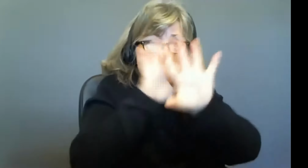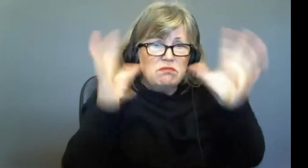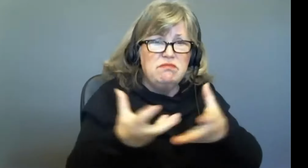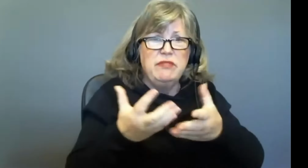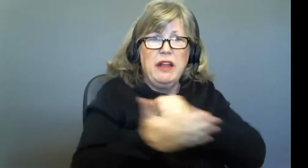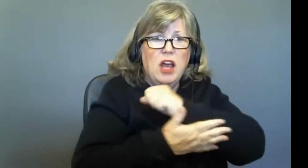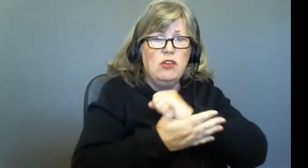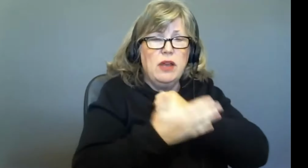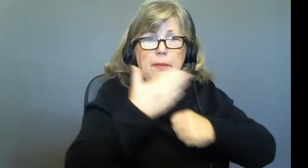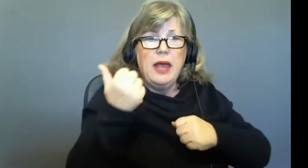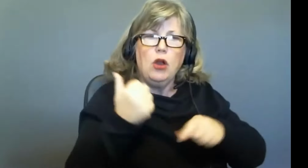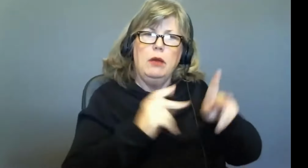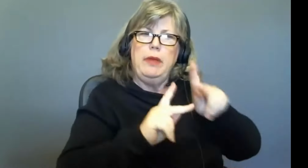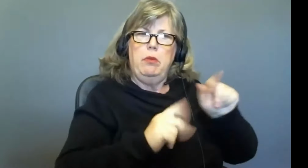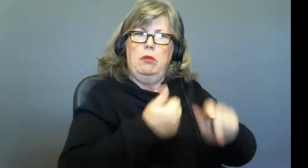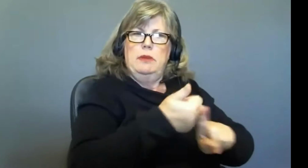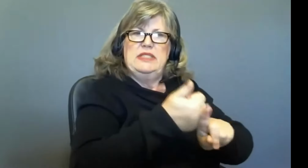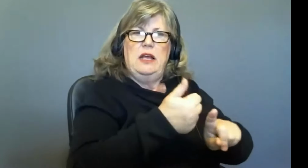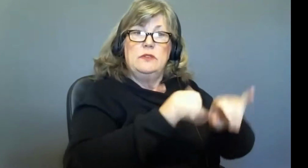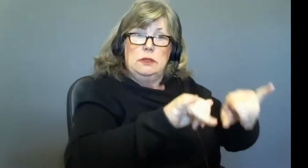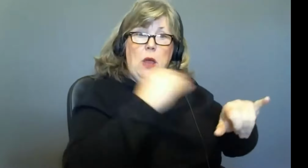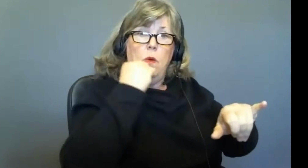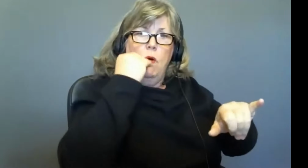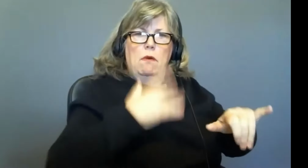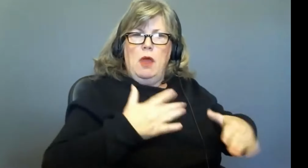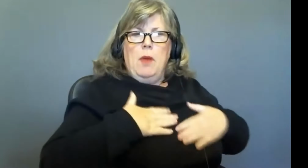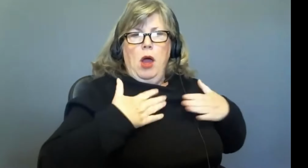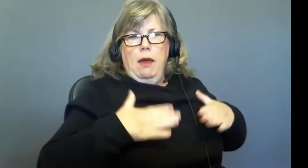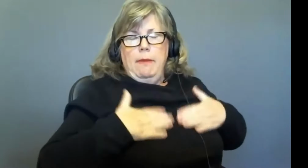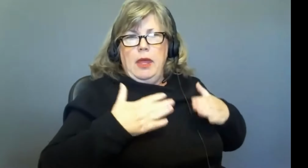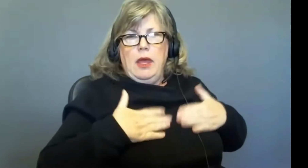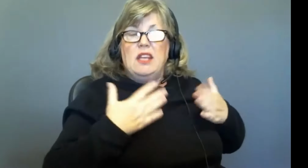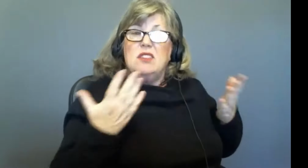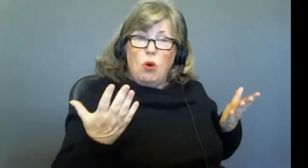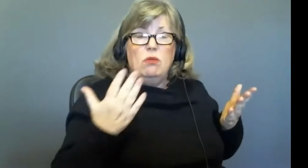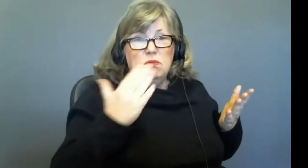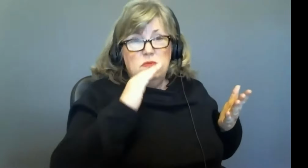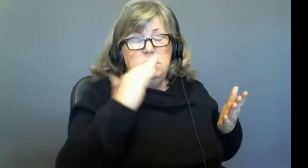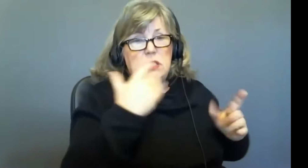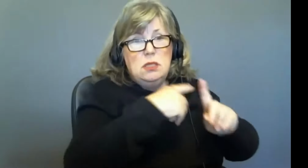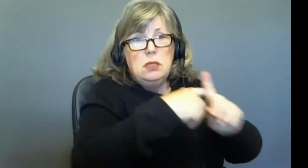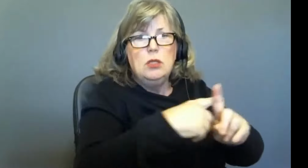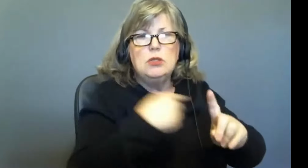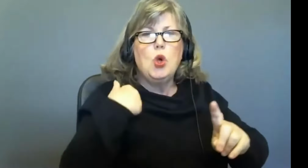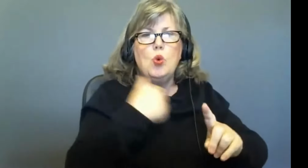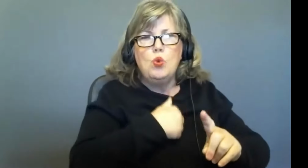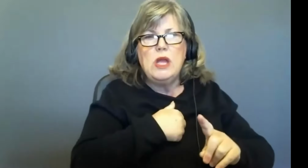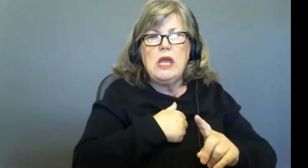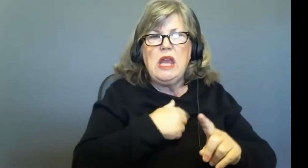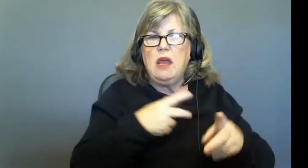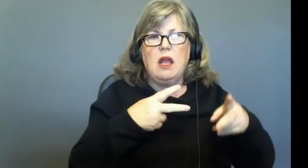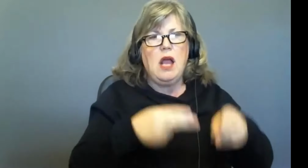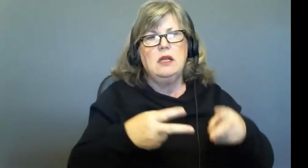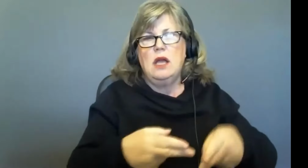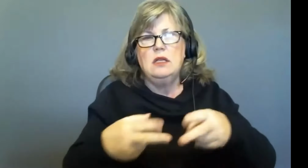also makes people happier. And so there's a lot to be said for that. And it's an area we've cut and cut and cut, like